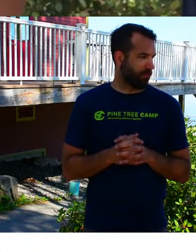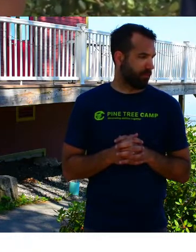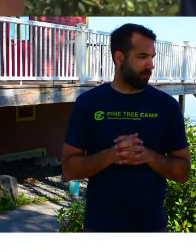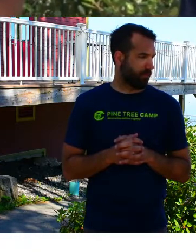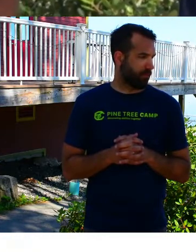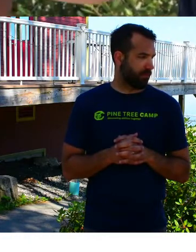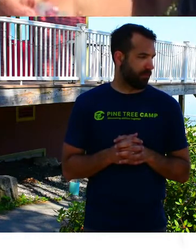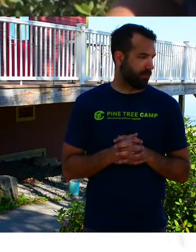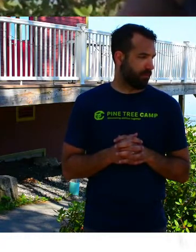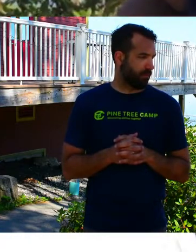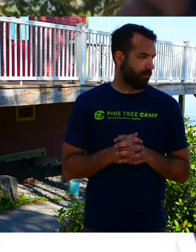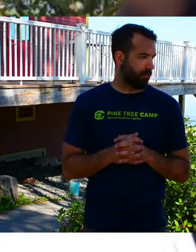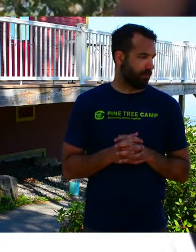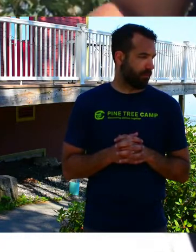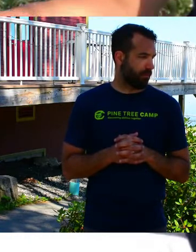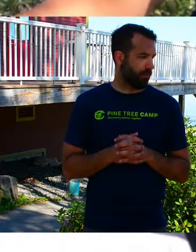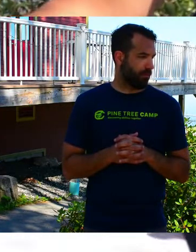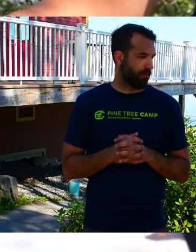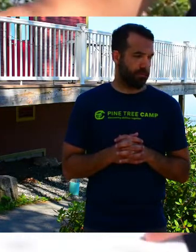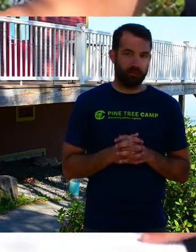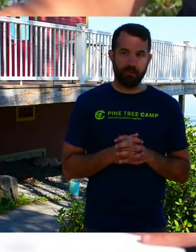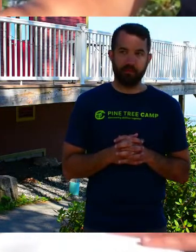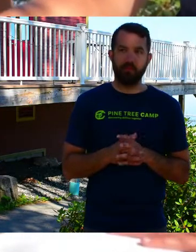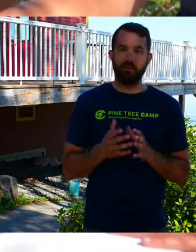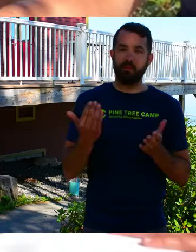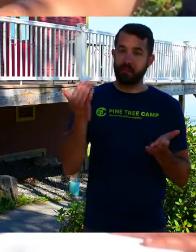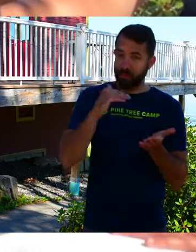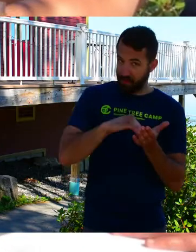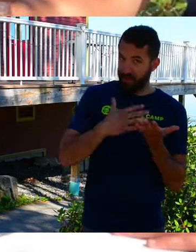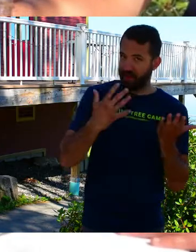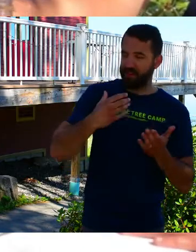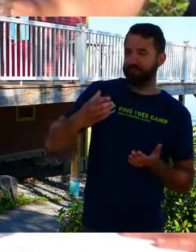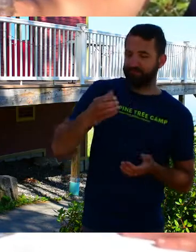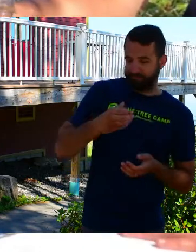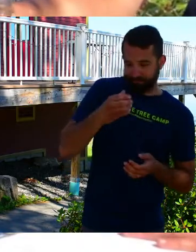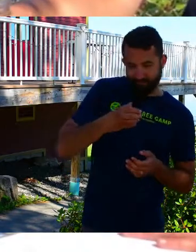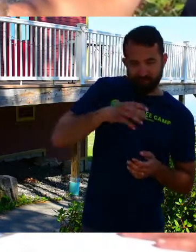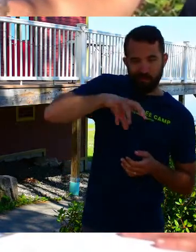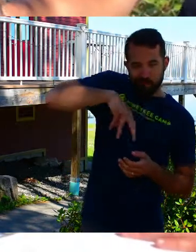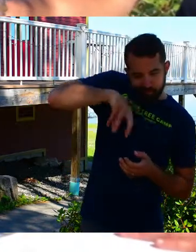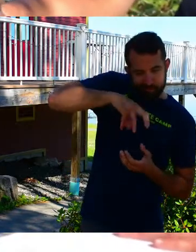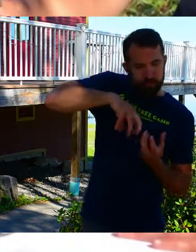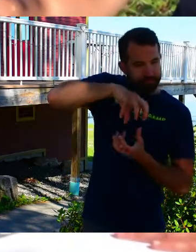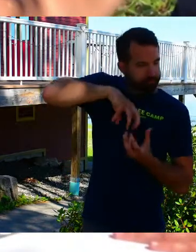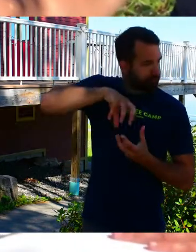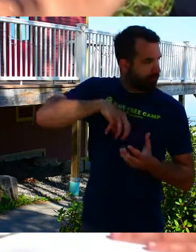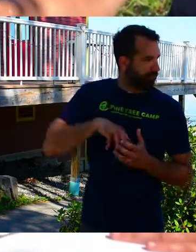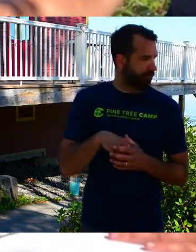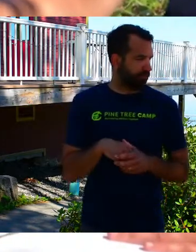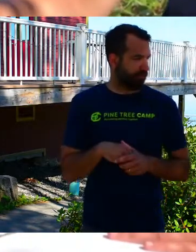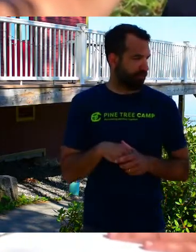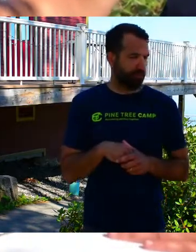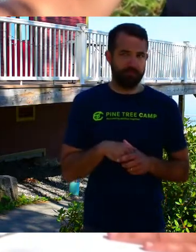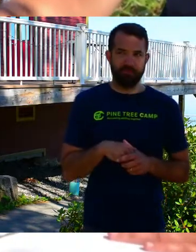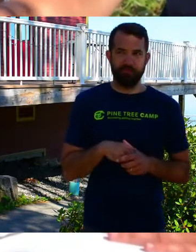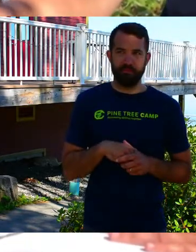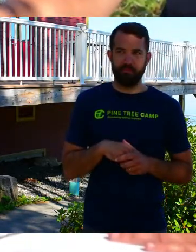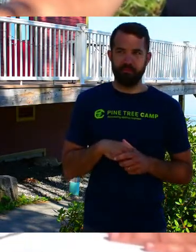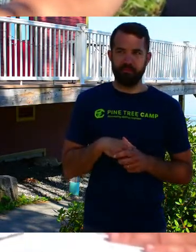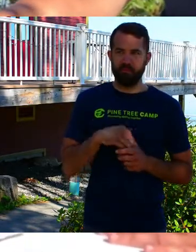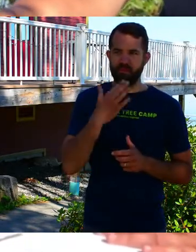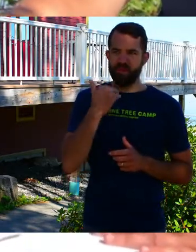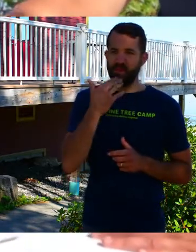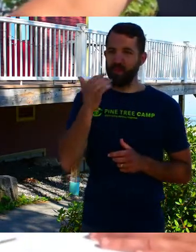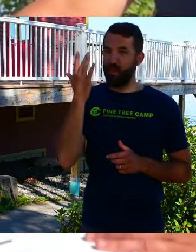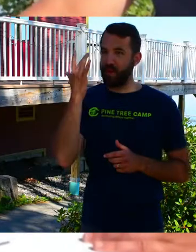Perfect. And we're gonna do the same thing and swirl it around for about 5 seconds. And the reason we add the sugar is because the sugar is the food for the